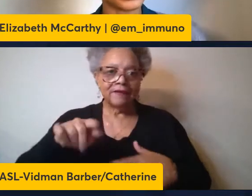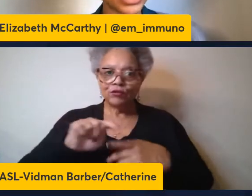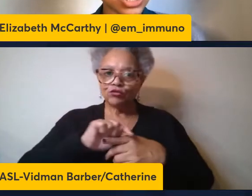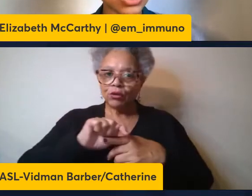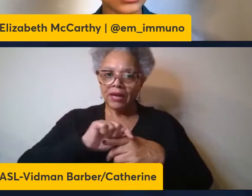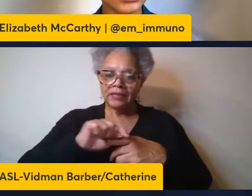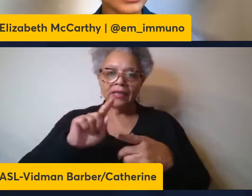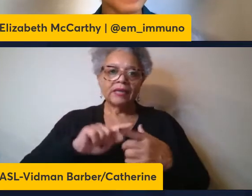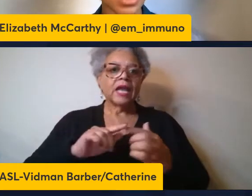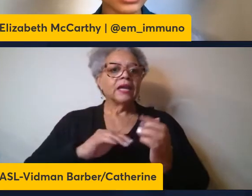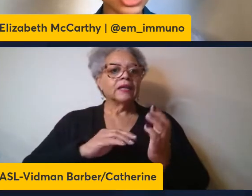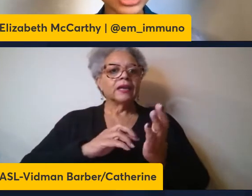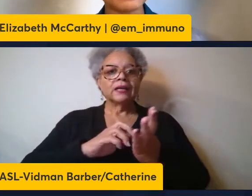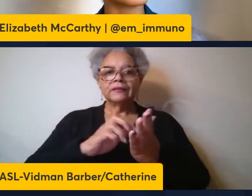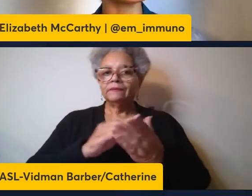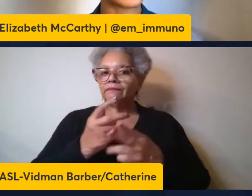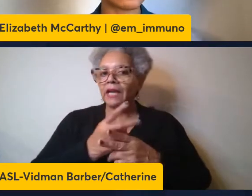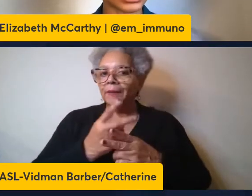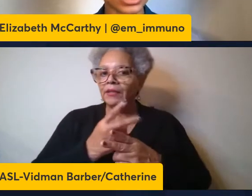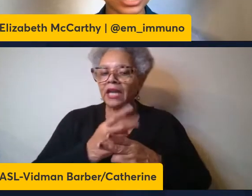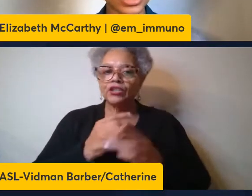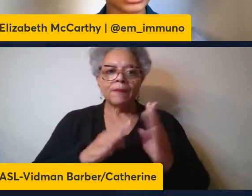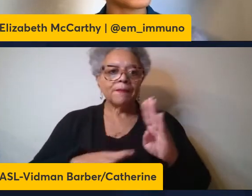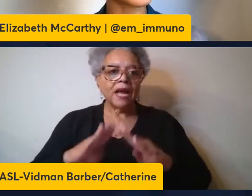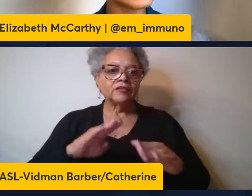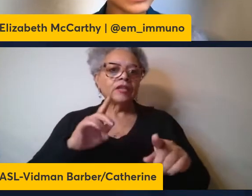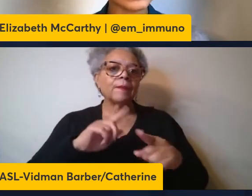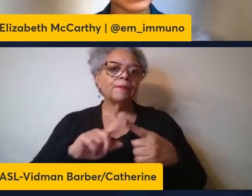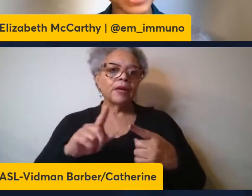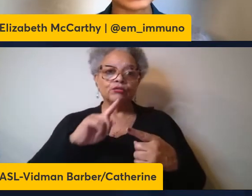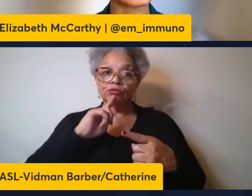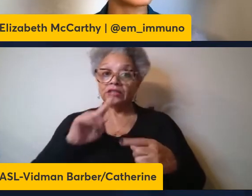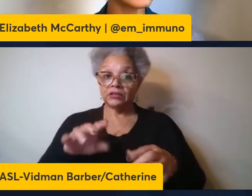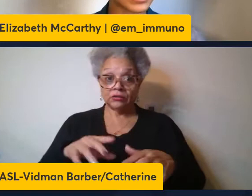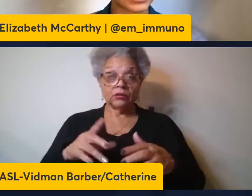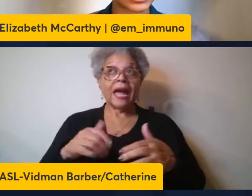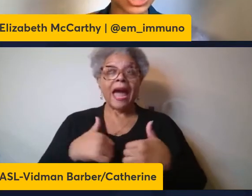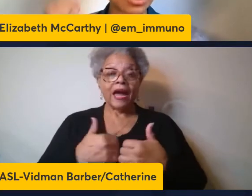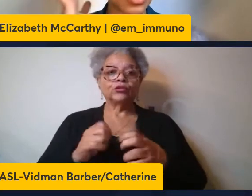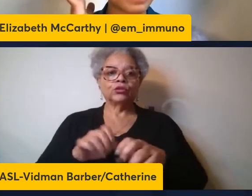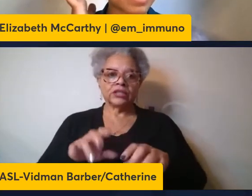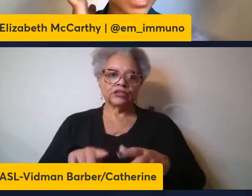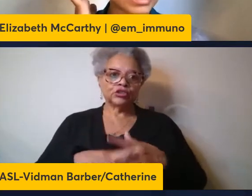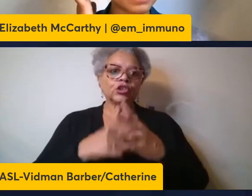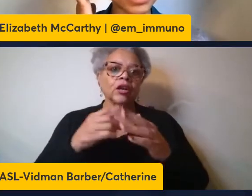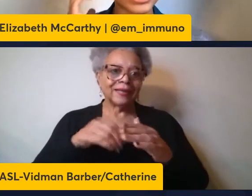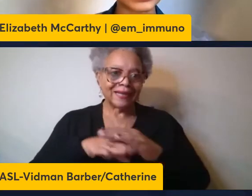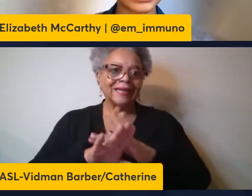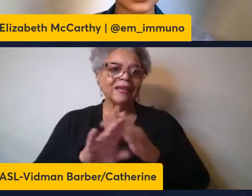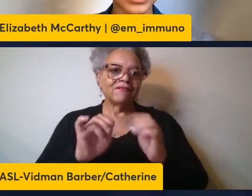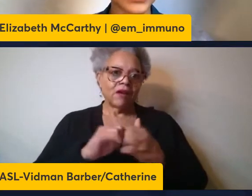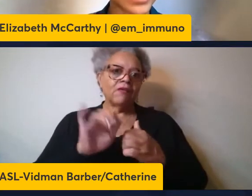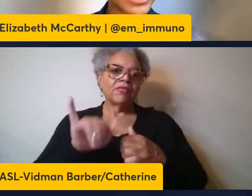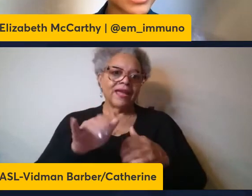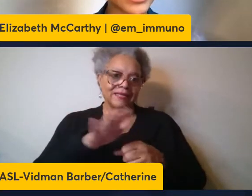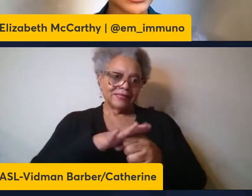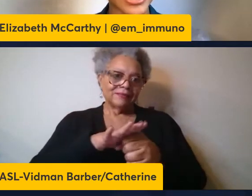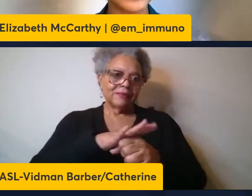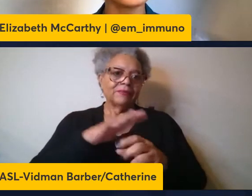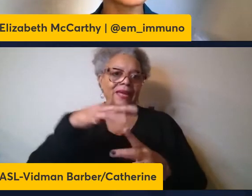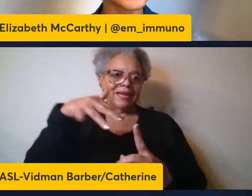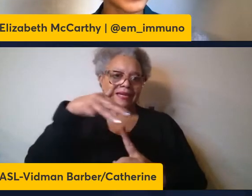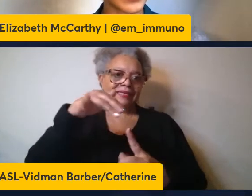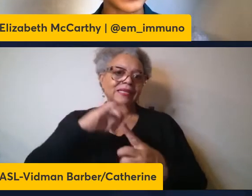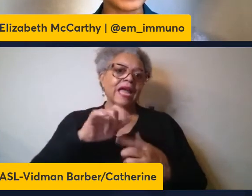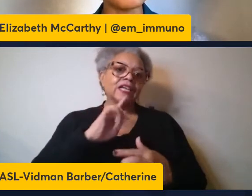in computational biology, but are really interested to break into that space. And I can share more about my experience as we kind of get into the